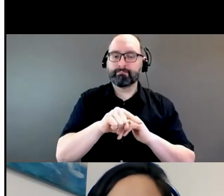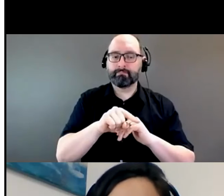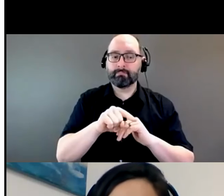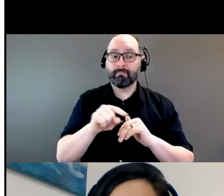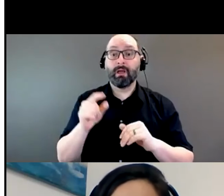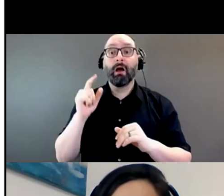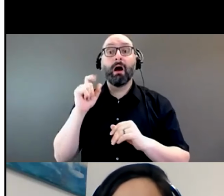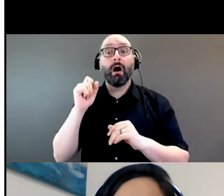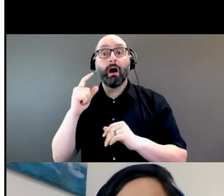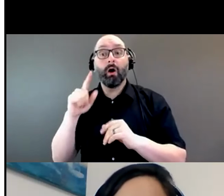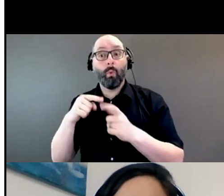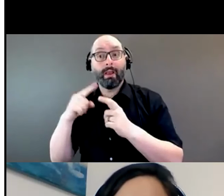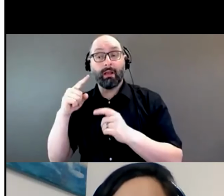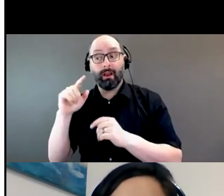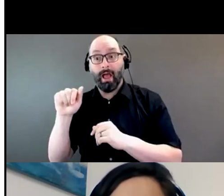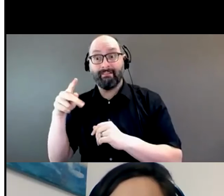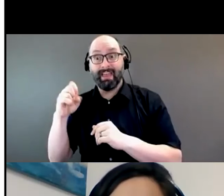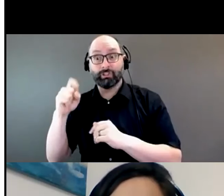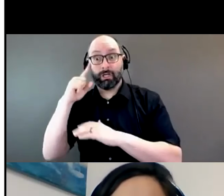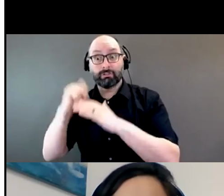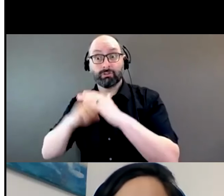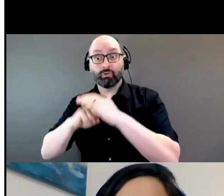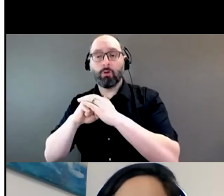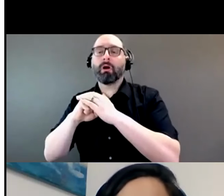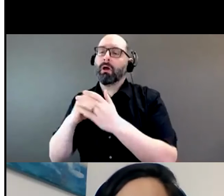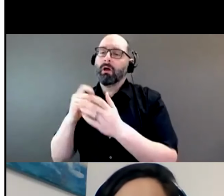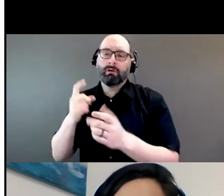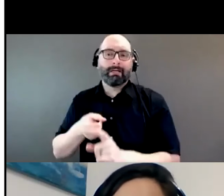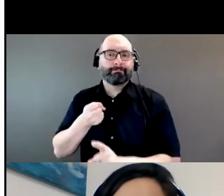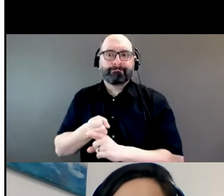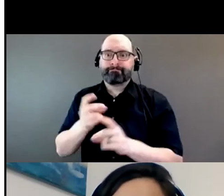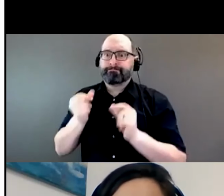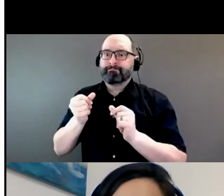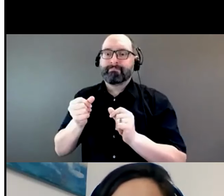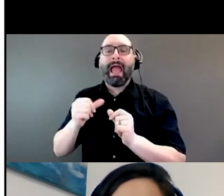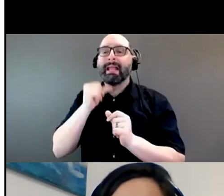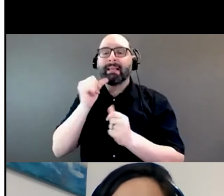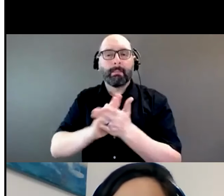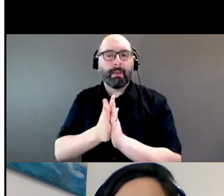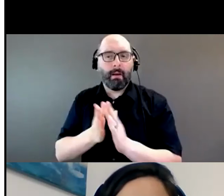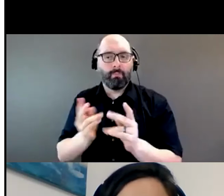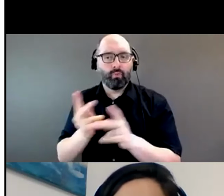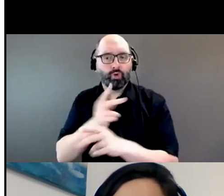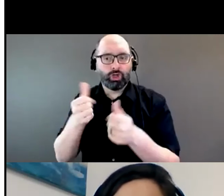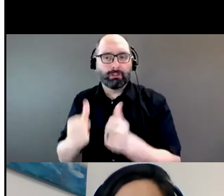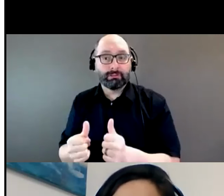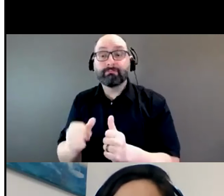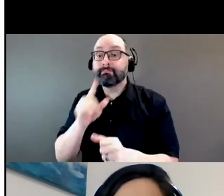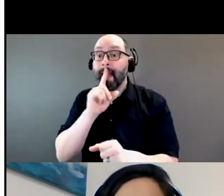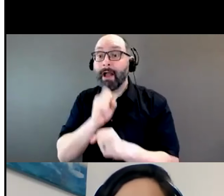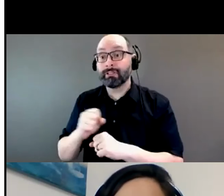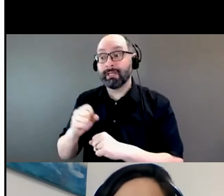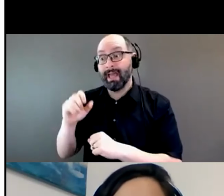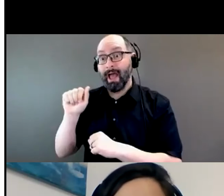When aphasia is from stroke, the onset is sudden and it doesn't get worse over time. In fact, aphasia from